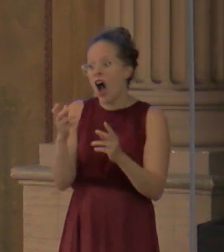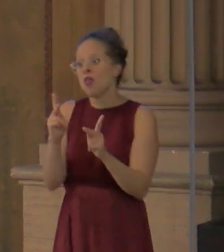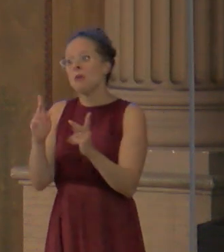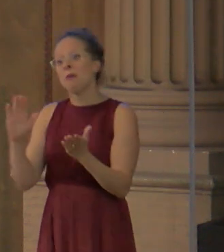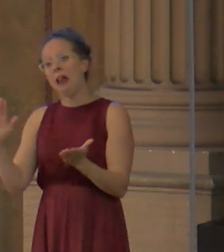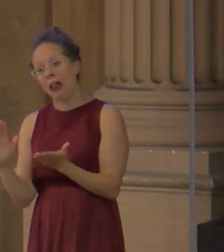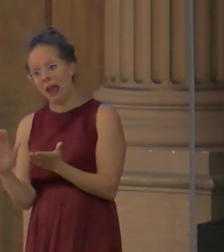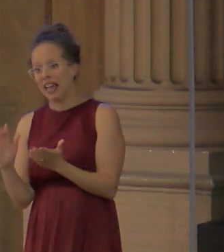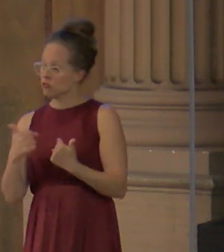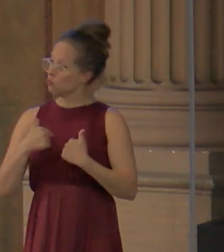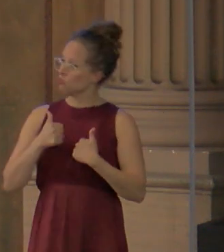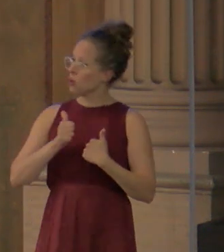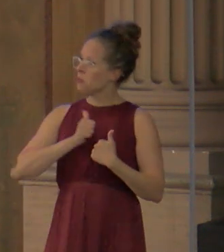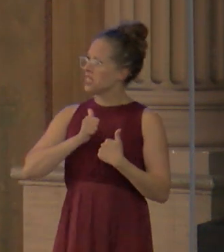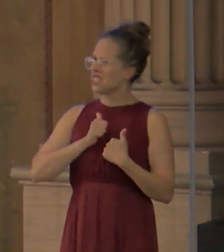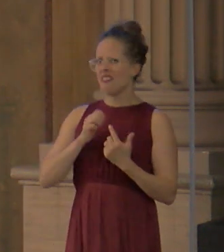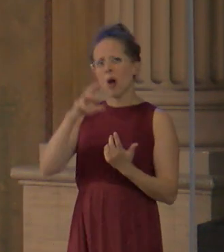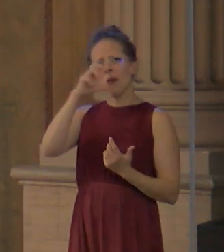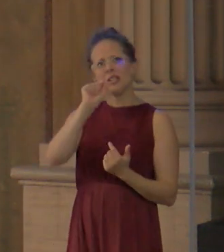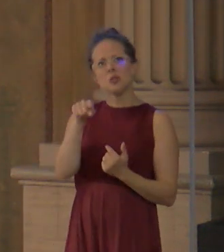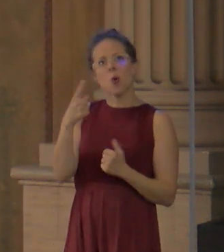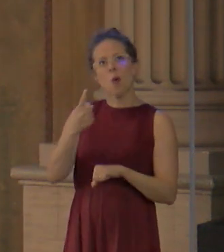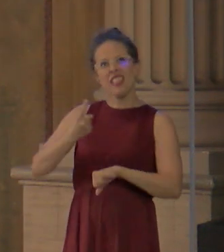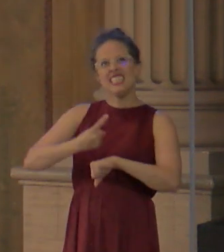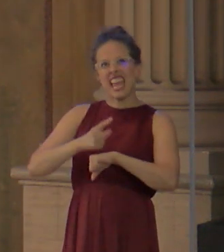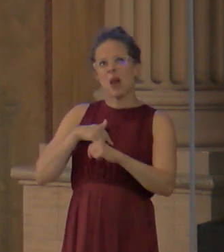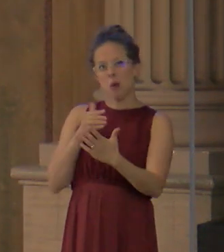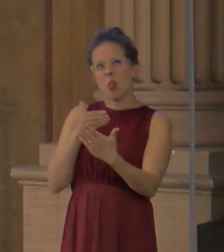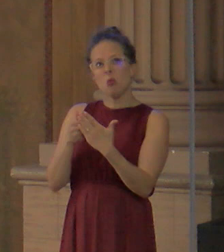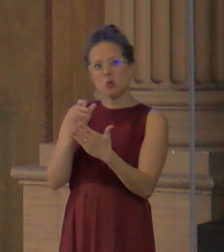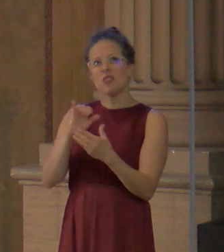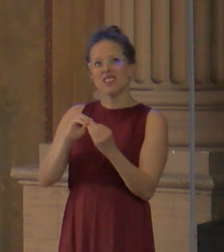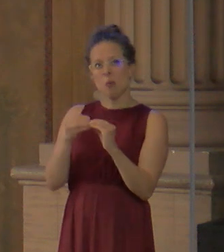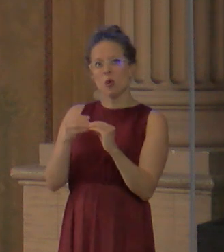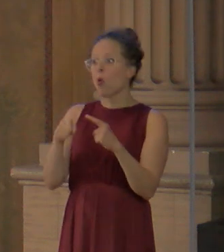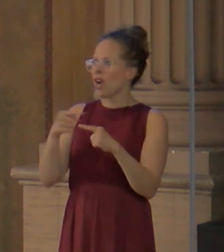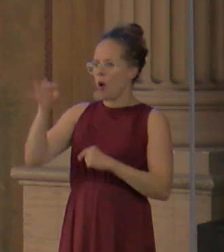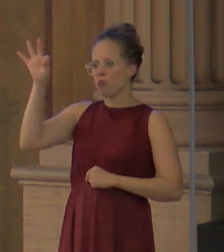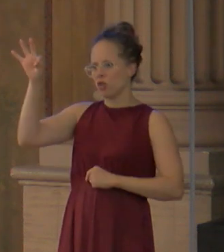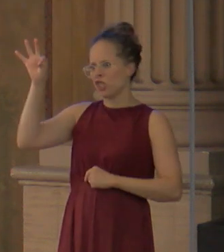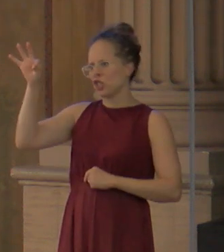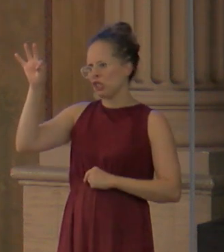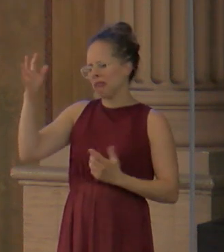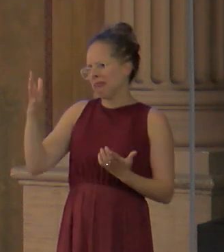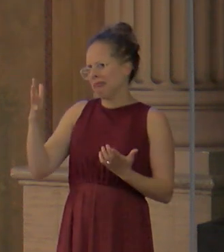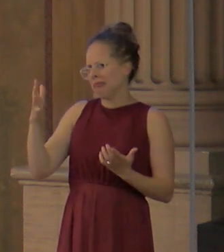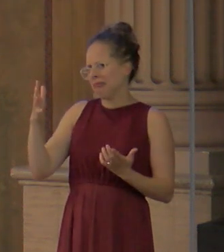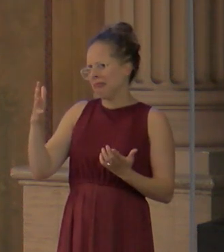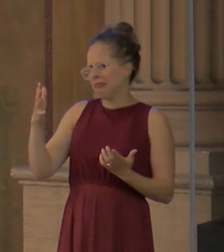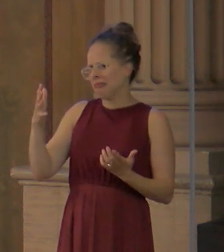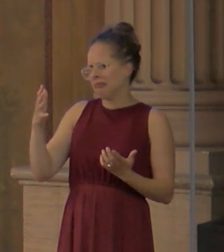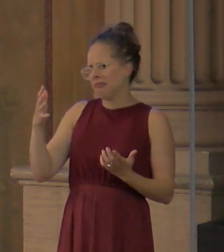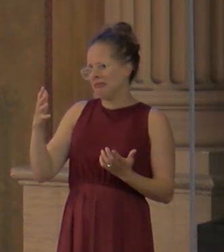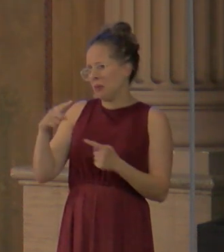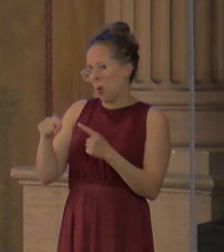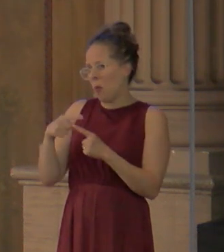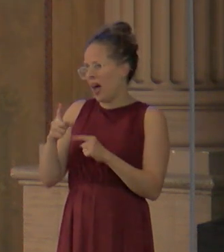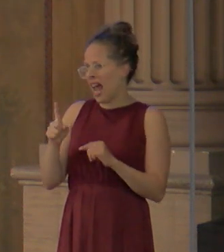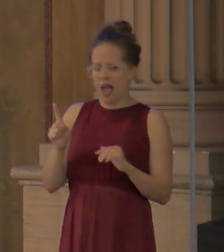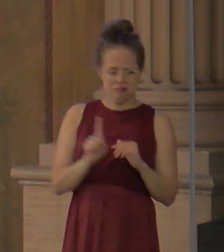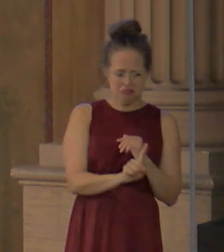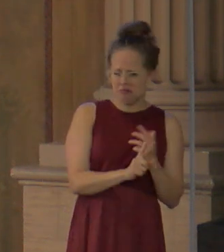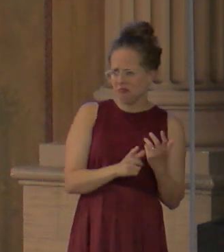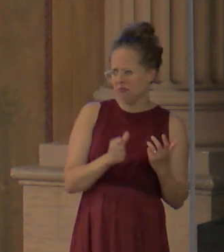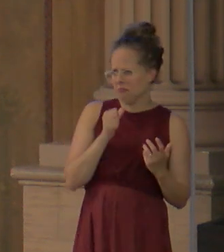Like for me, I'd guess the only days I even come close to that are days that I'm preaching. Beyond that, I probably don't even get near that, I would